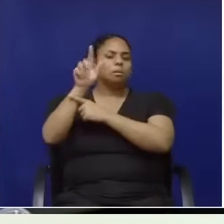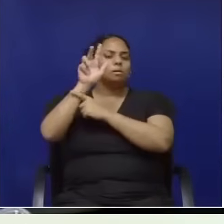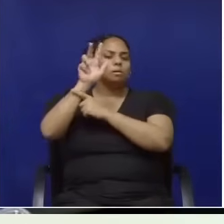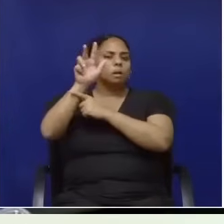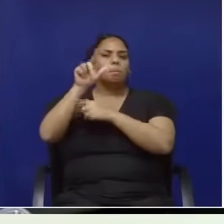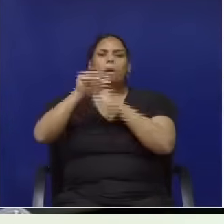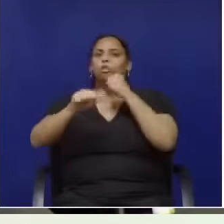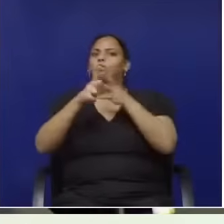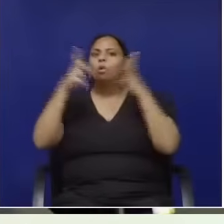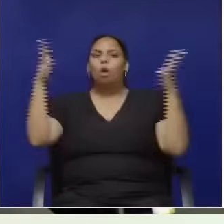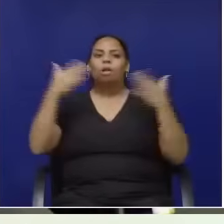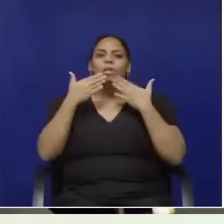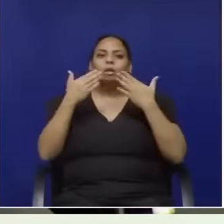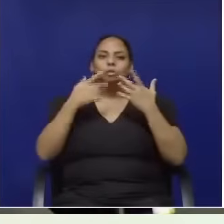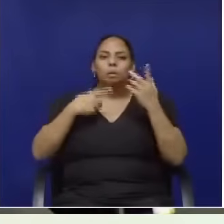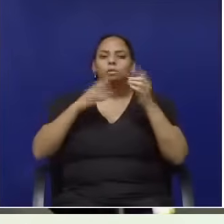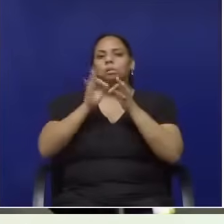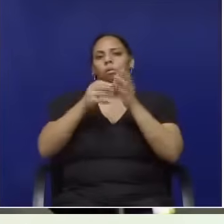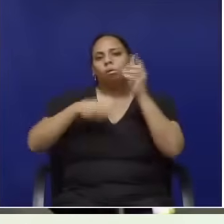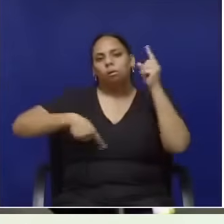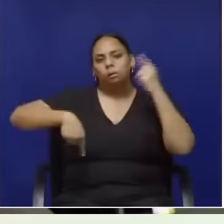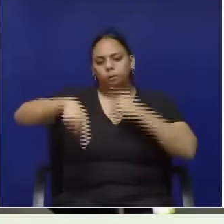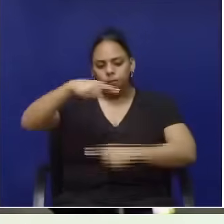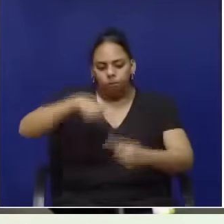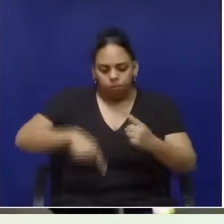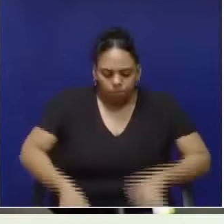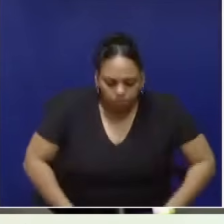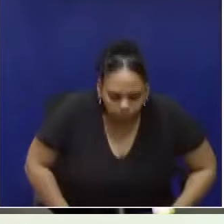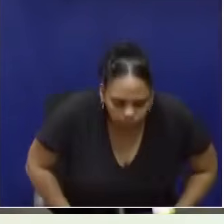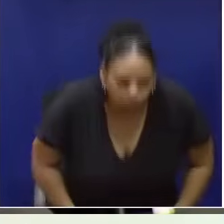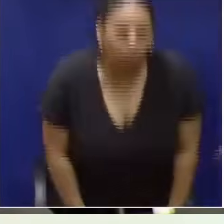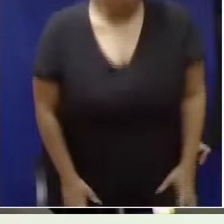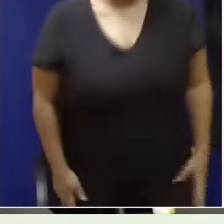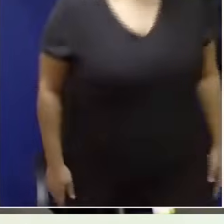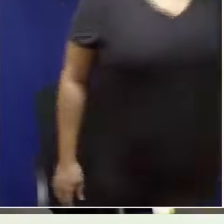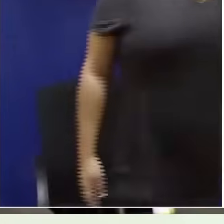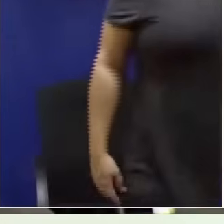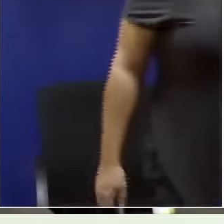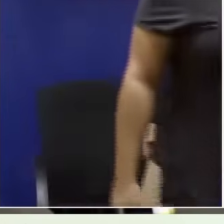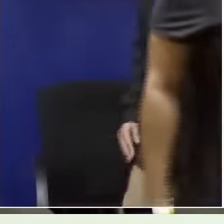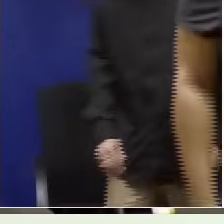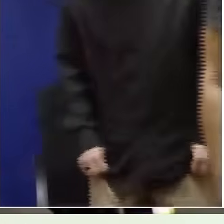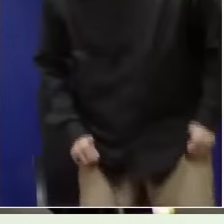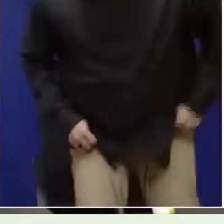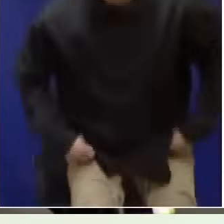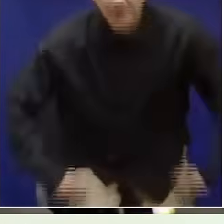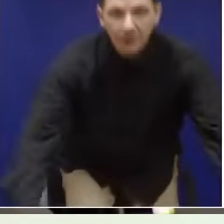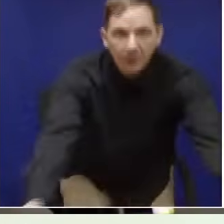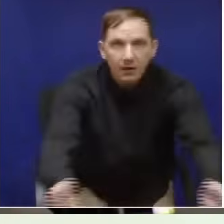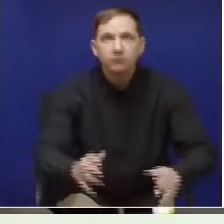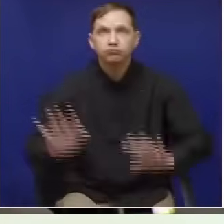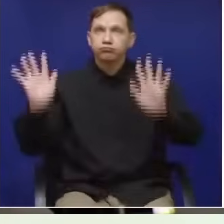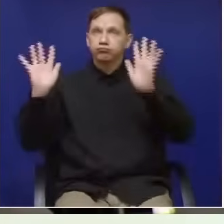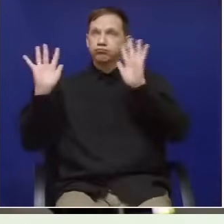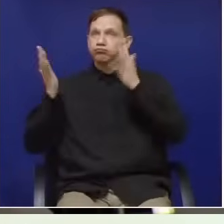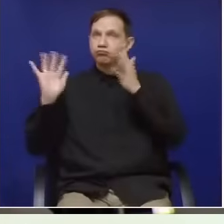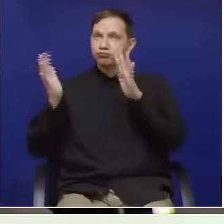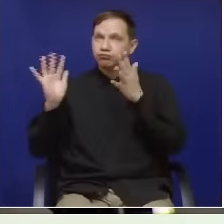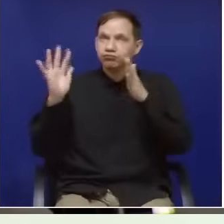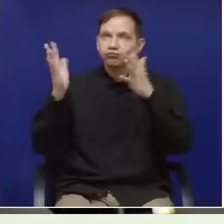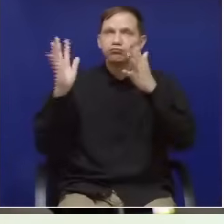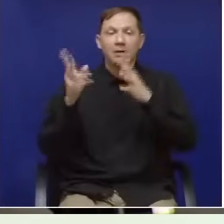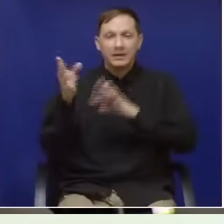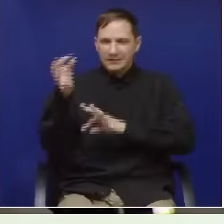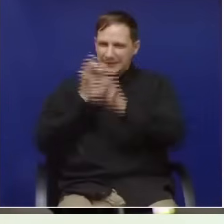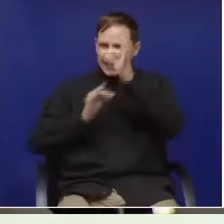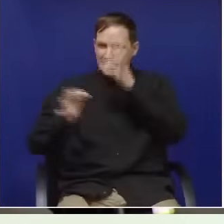much. Honorable Minister. Thank you, Honourable Chair. I must commend the Honourable Member. She's perfectly described the problem.